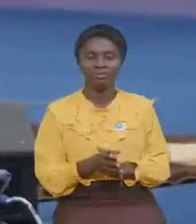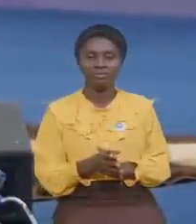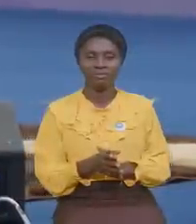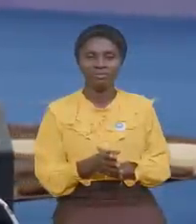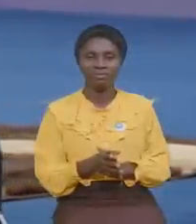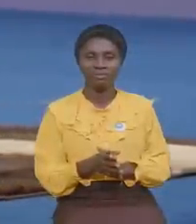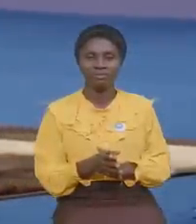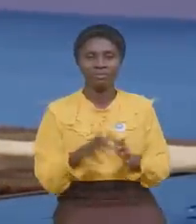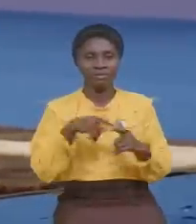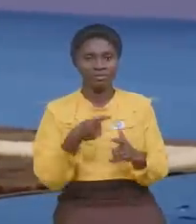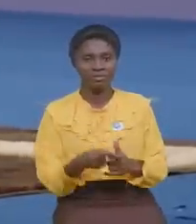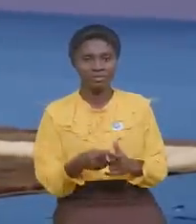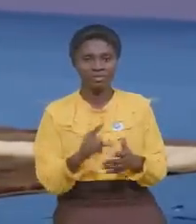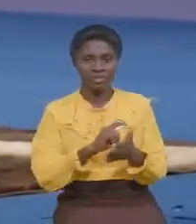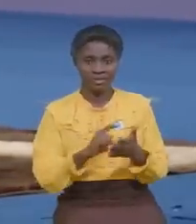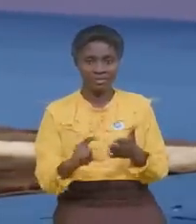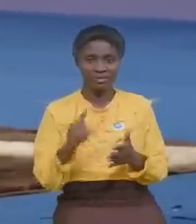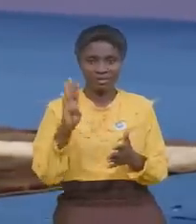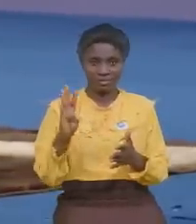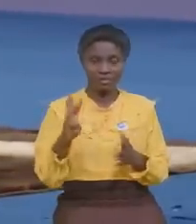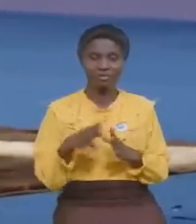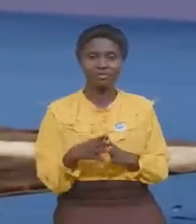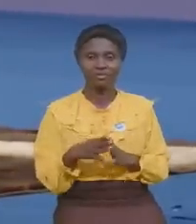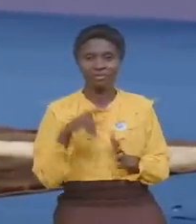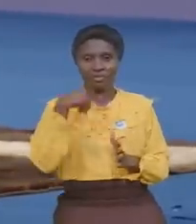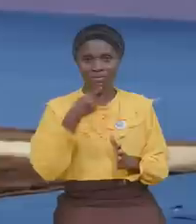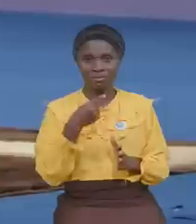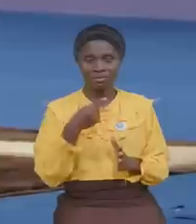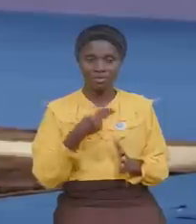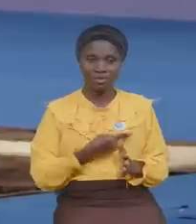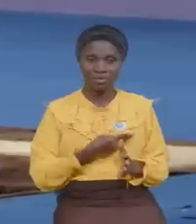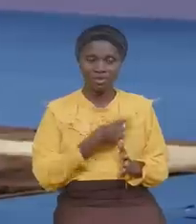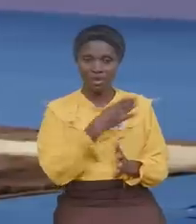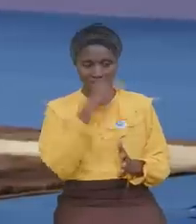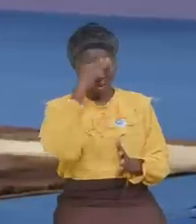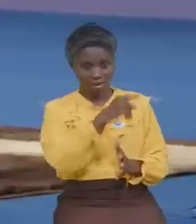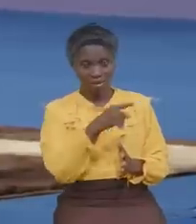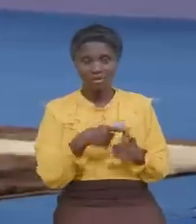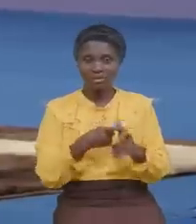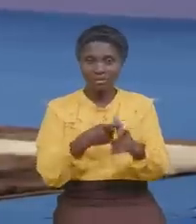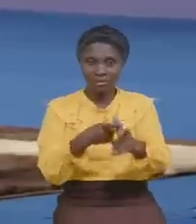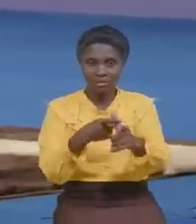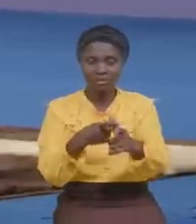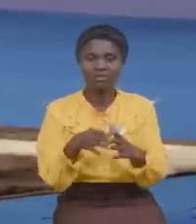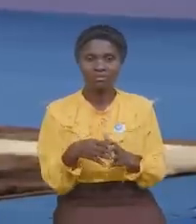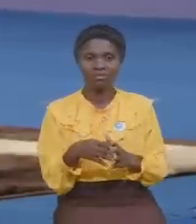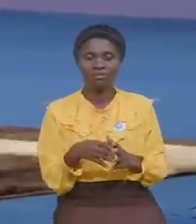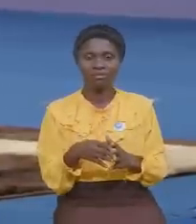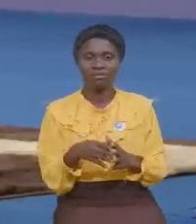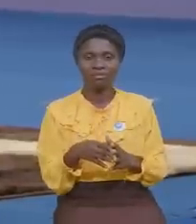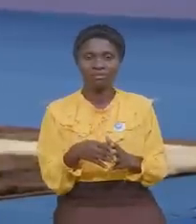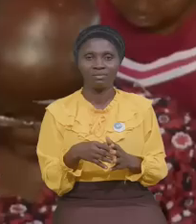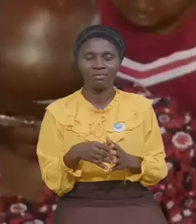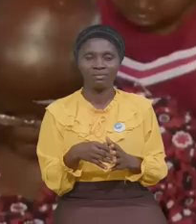And then in verse 4, he tells us, and he ran before.